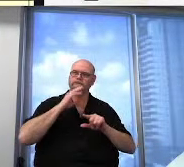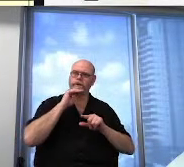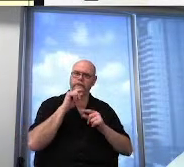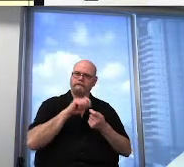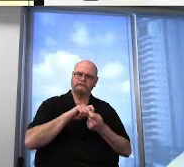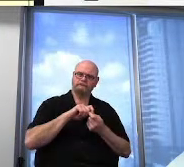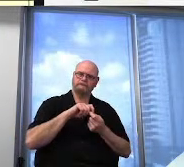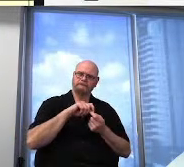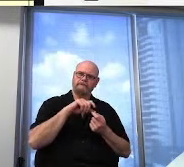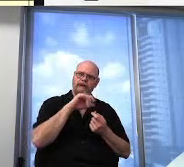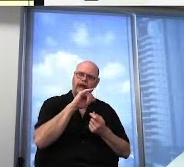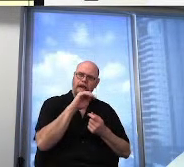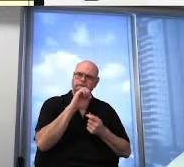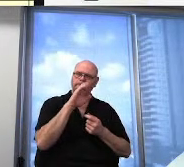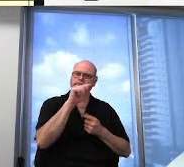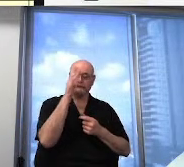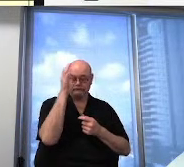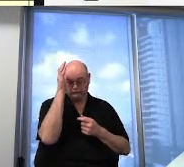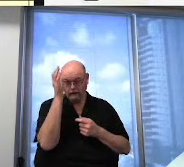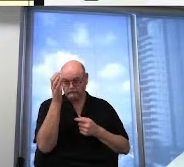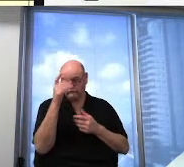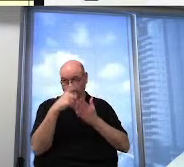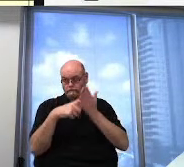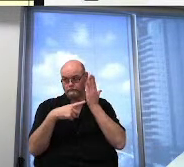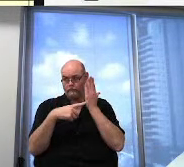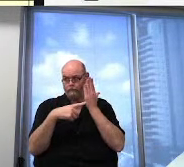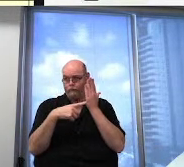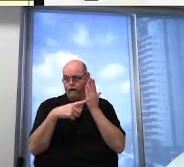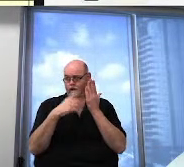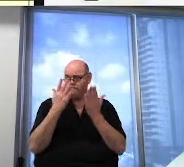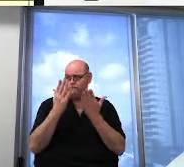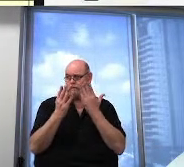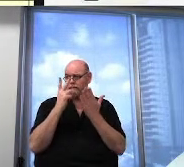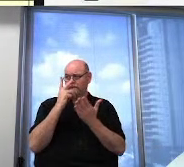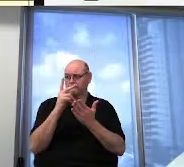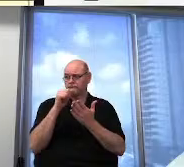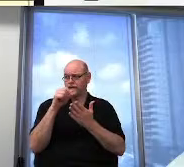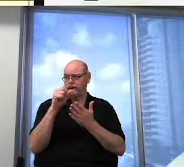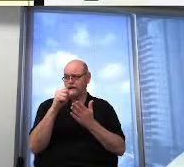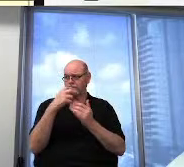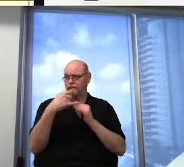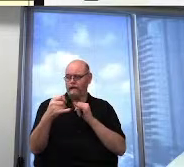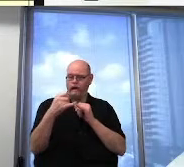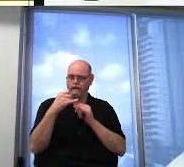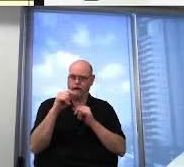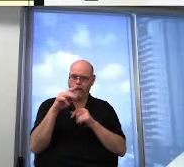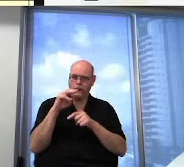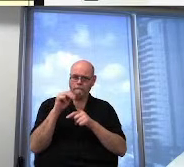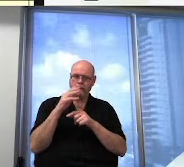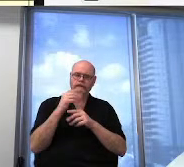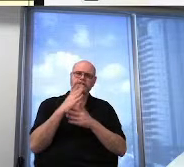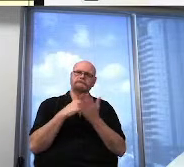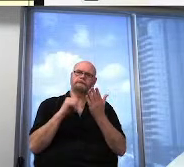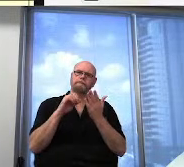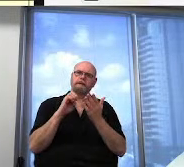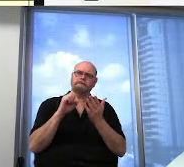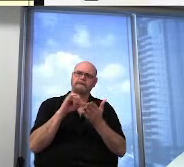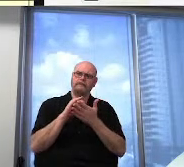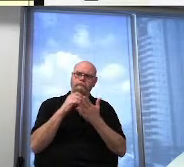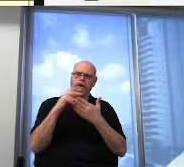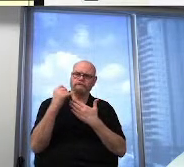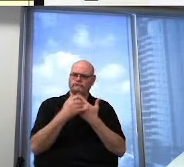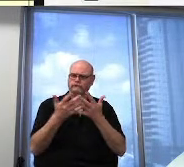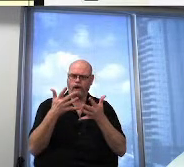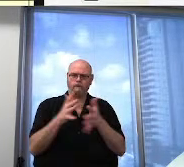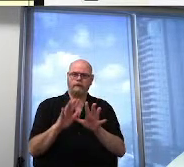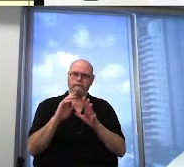the items, but just to give you a conceptual what you may see as a line item in there. And in some cases, if the project is being